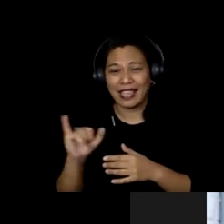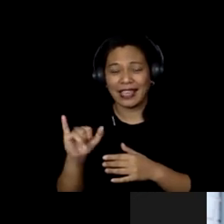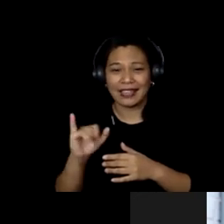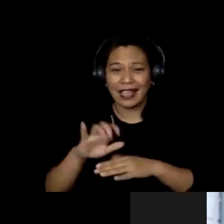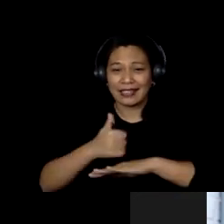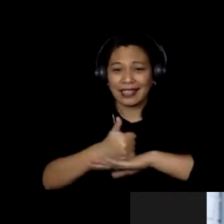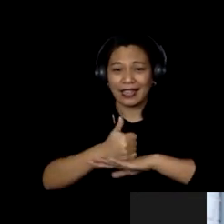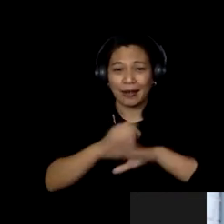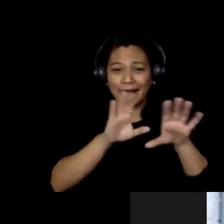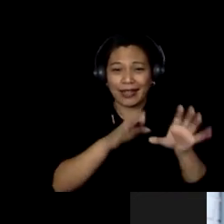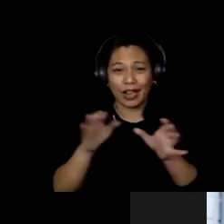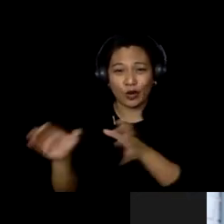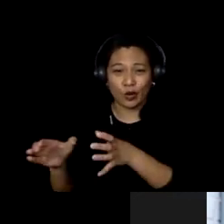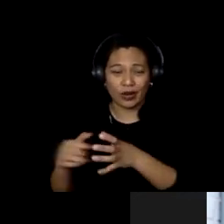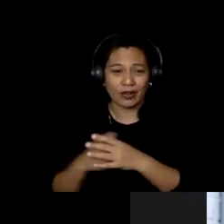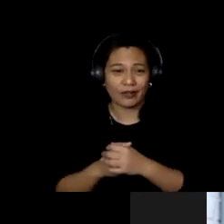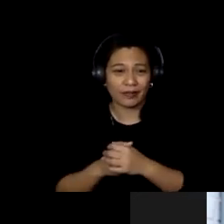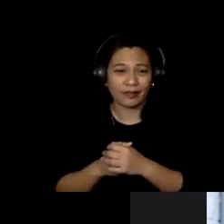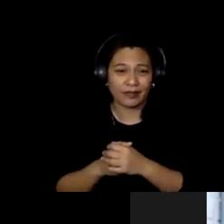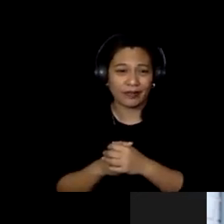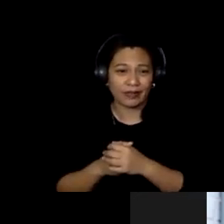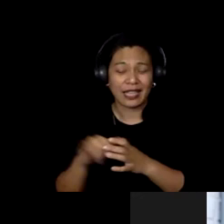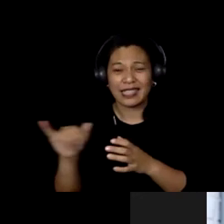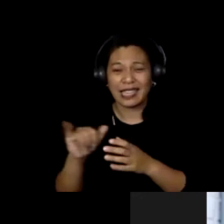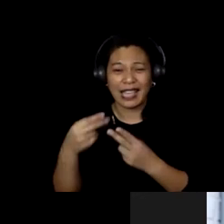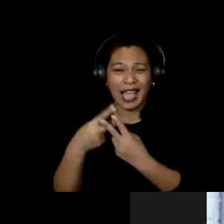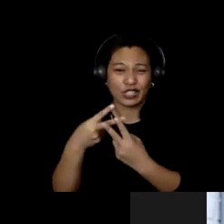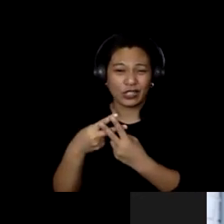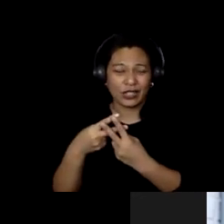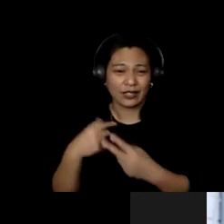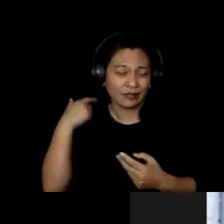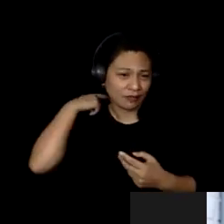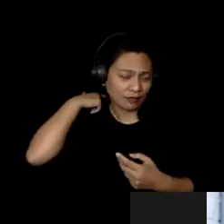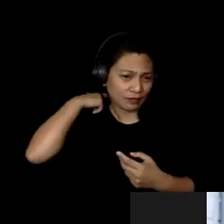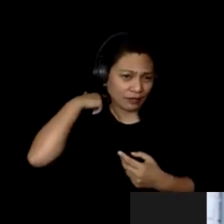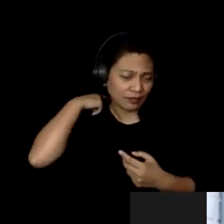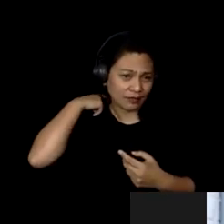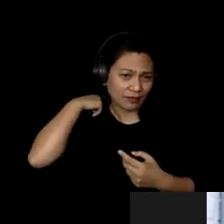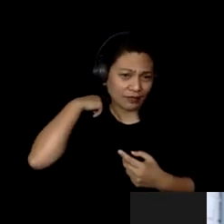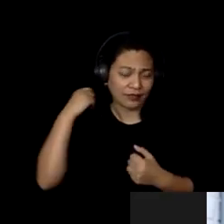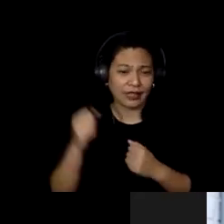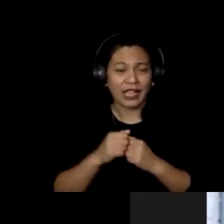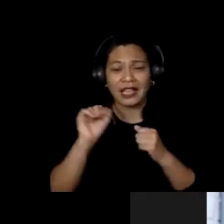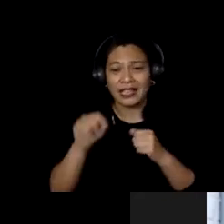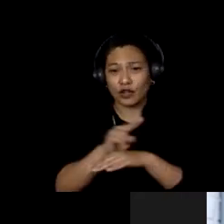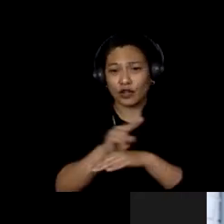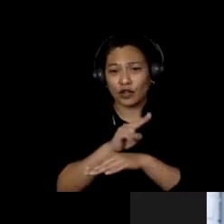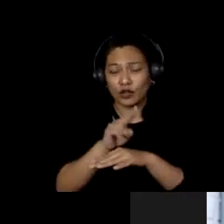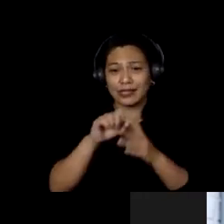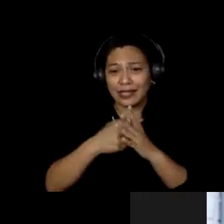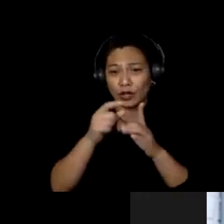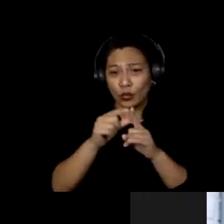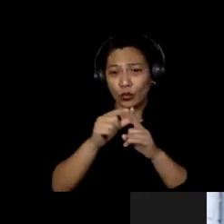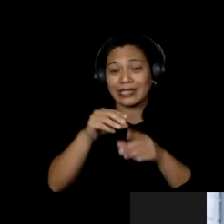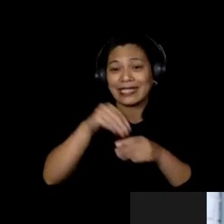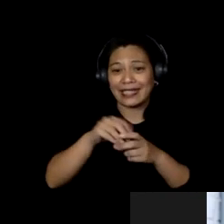categorization, or it's almost like a hashtag, right? So you can use a keyword in the tags. You can use your keywords in the